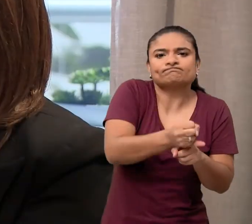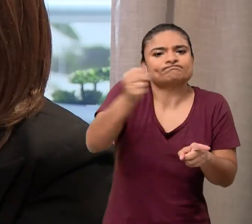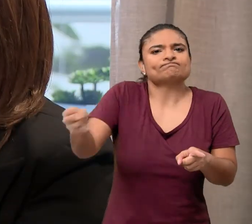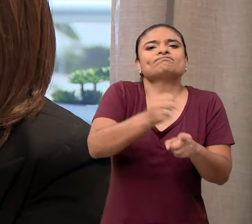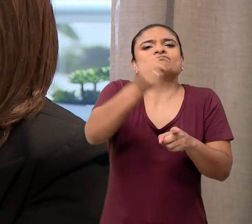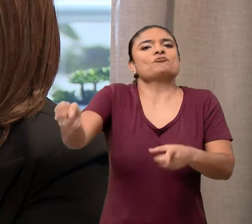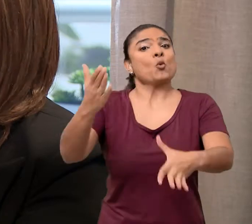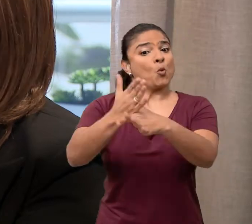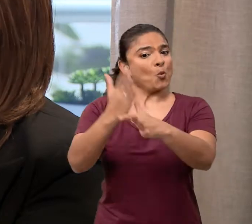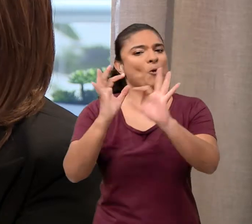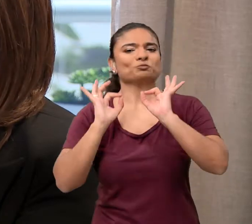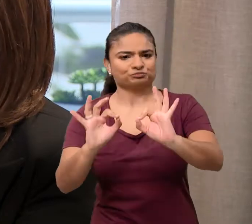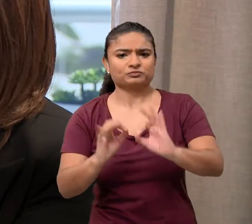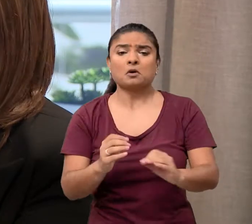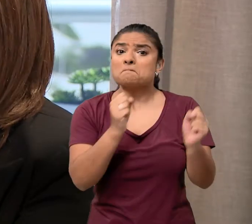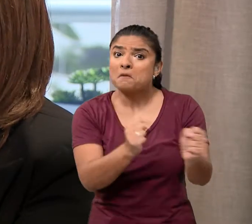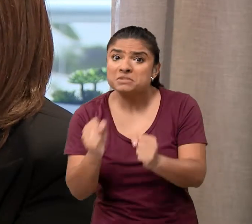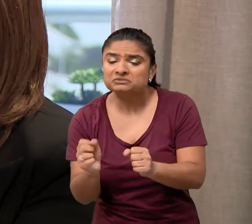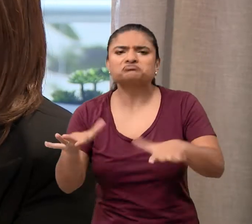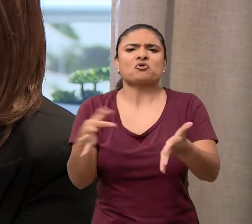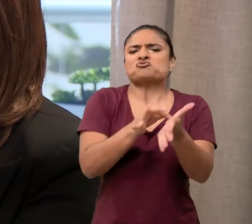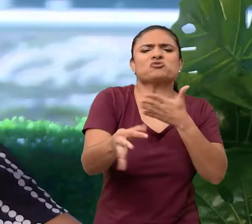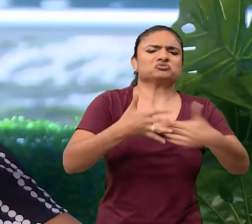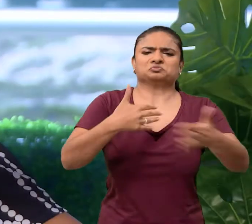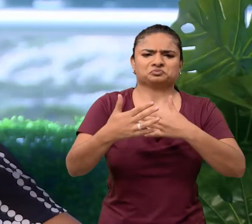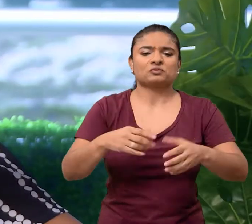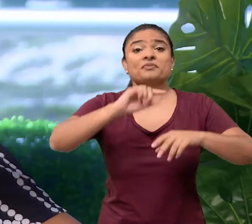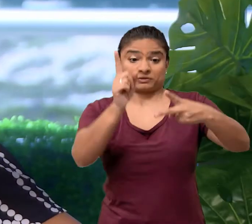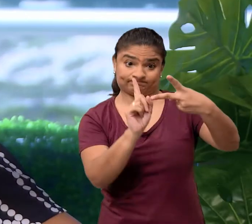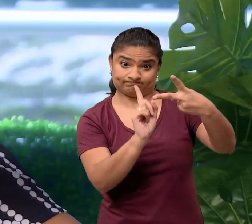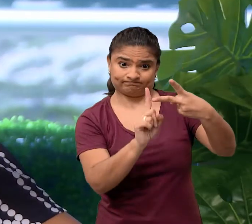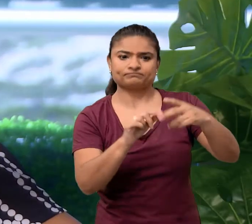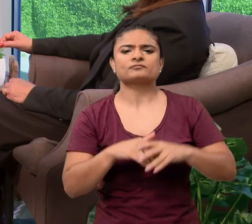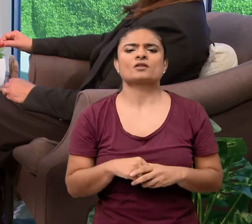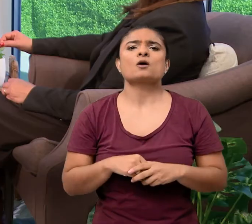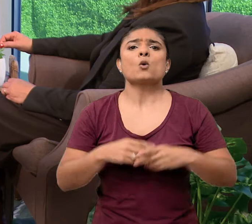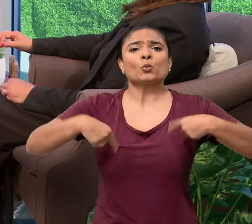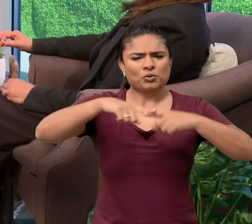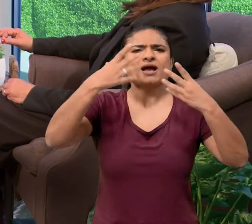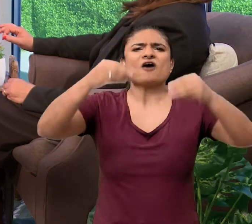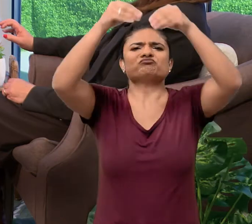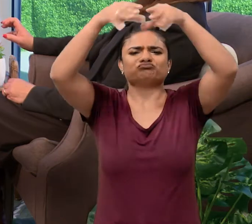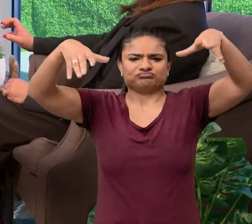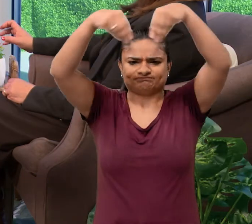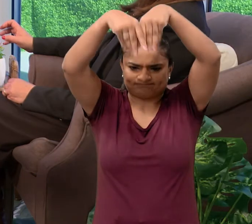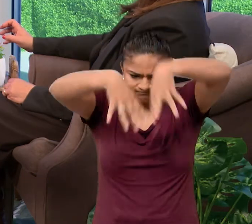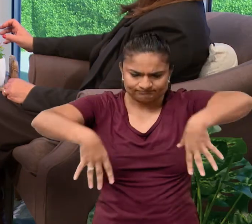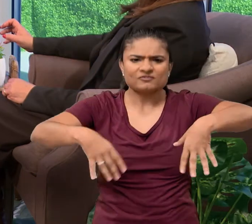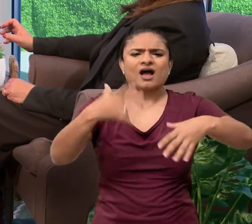labour market, either in permanent positions or in contract positions. And then the second aspect is that we